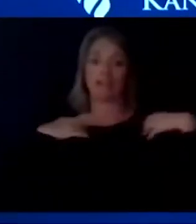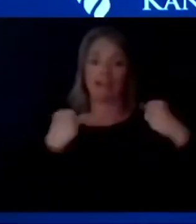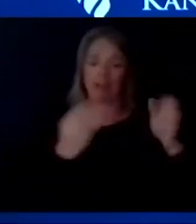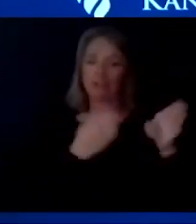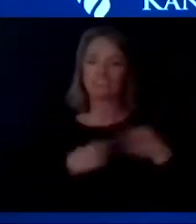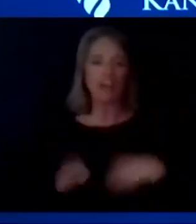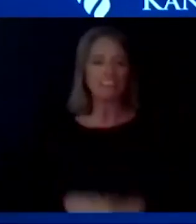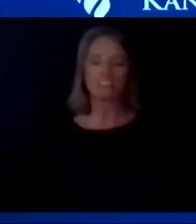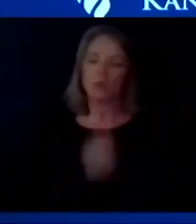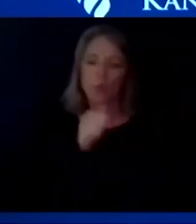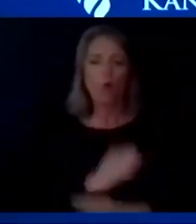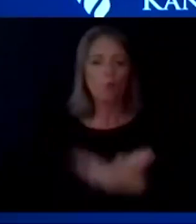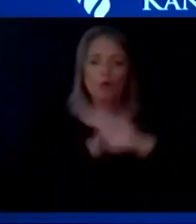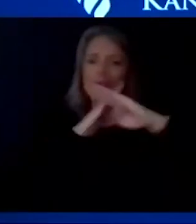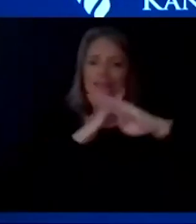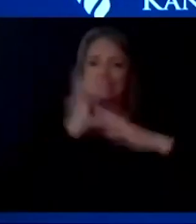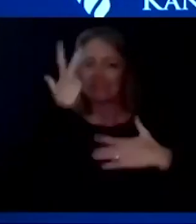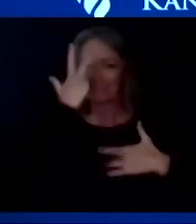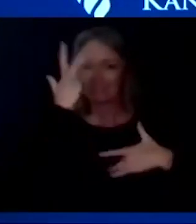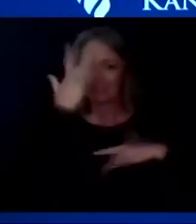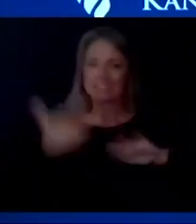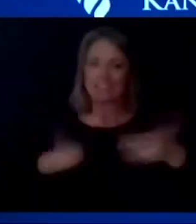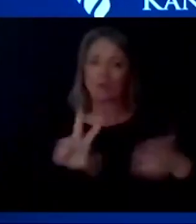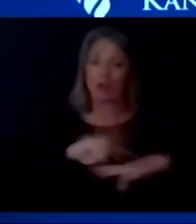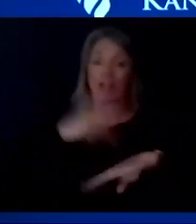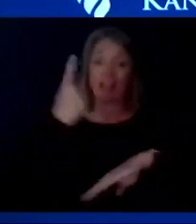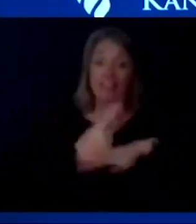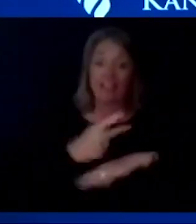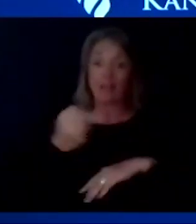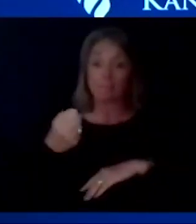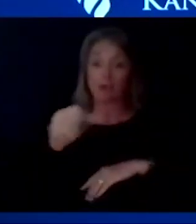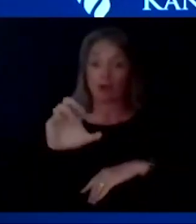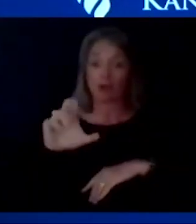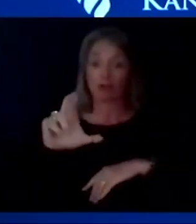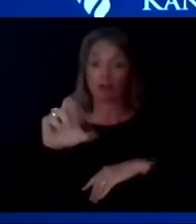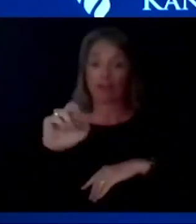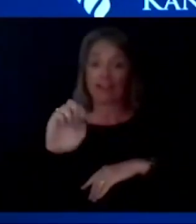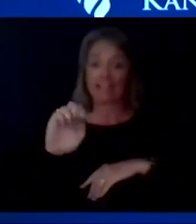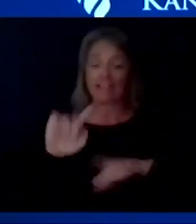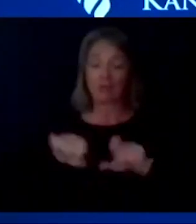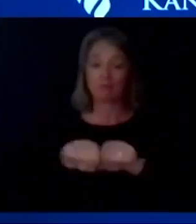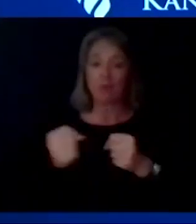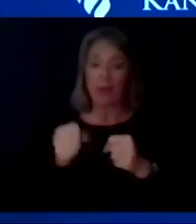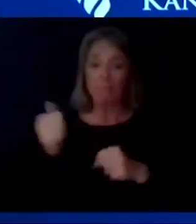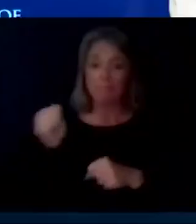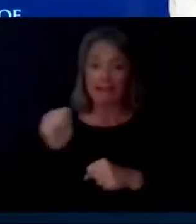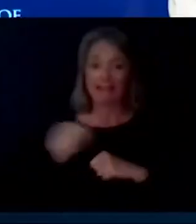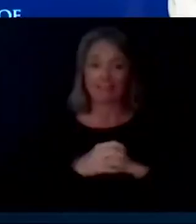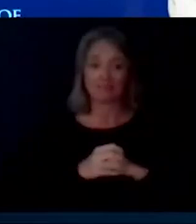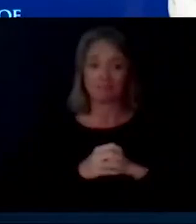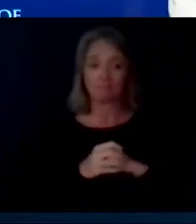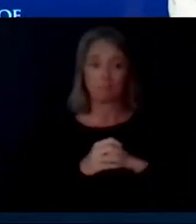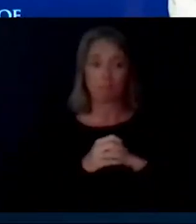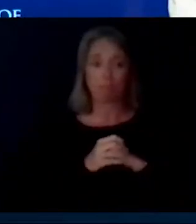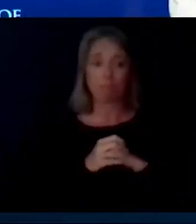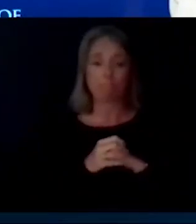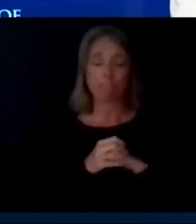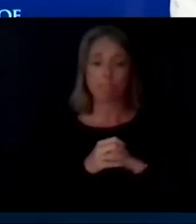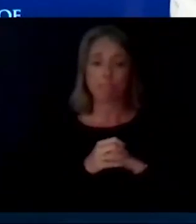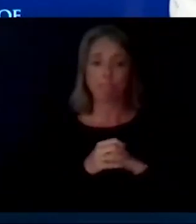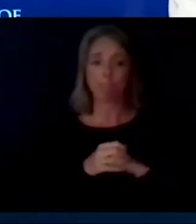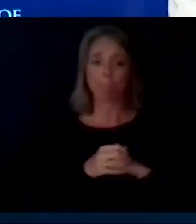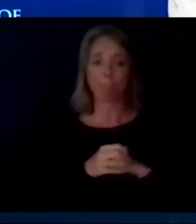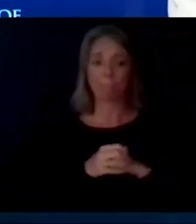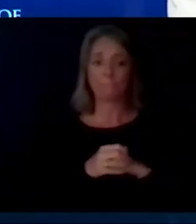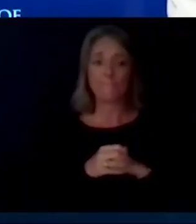and death when you land on a milk crate and split your back in half. This is a bad idea. Hey, Dr. Stites. Yes. Can Dr.